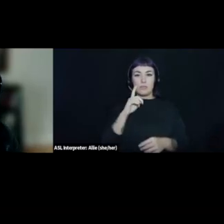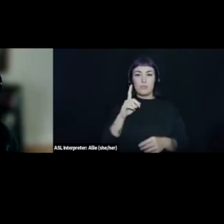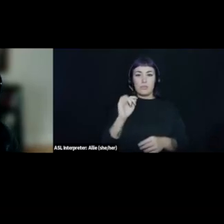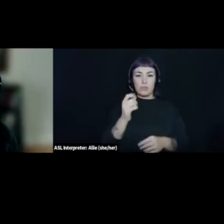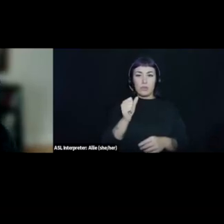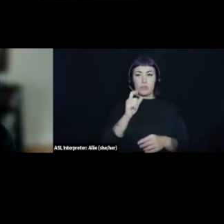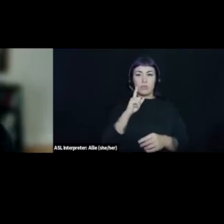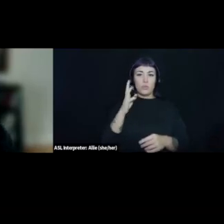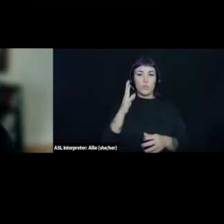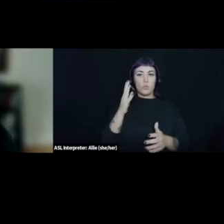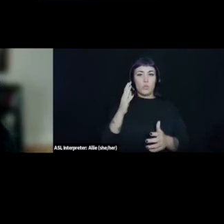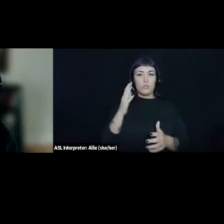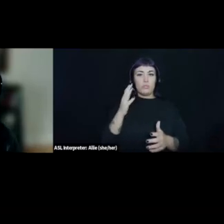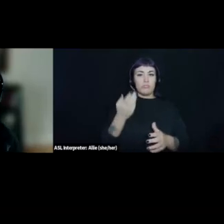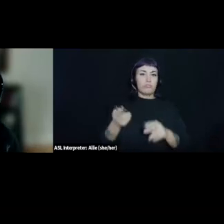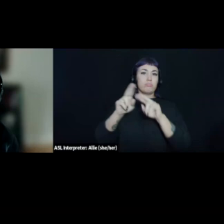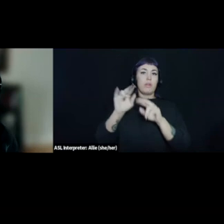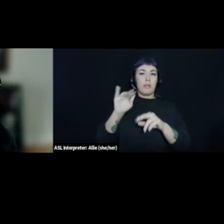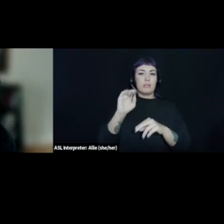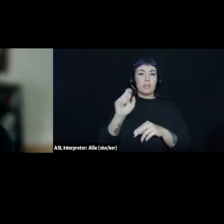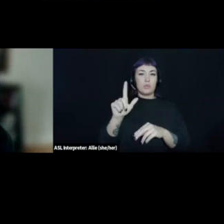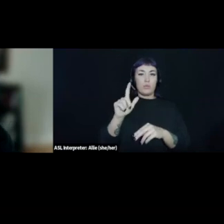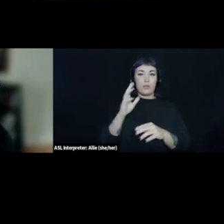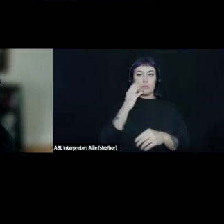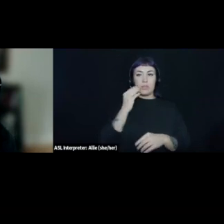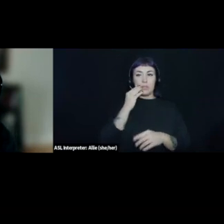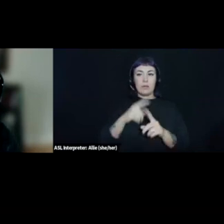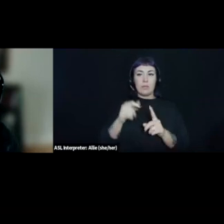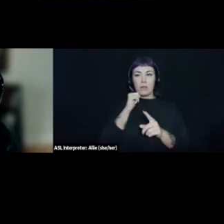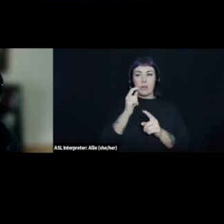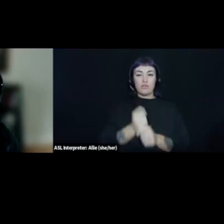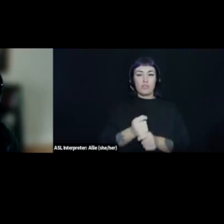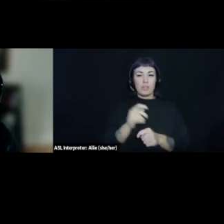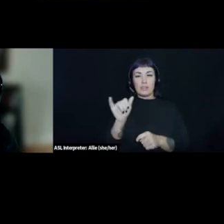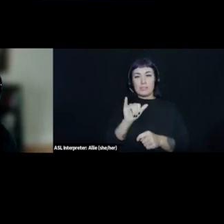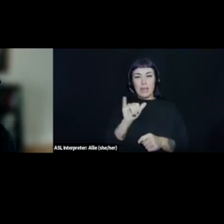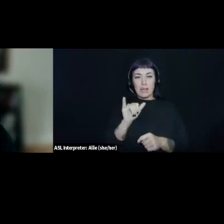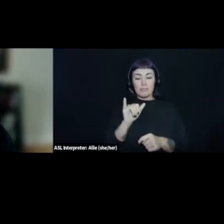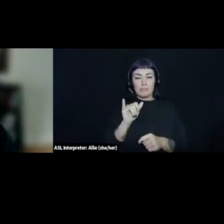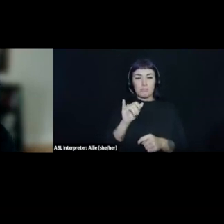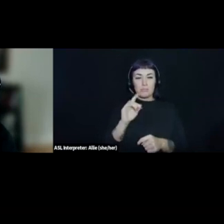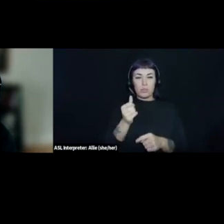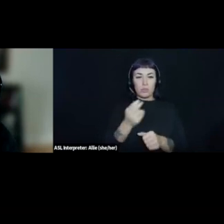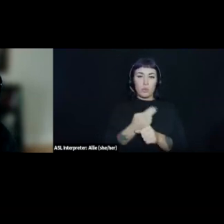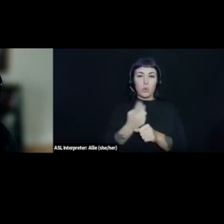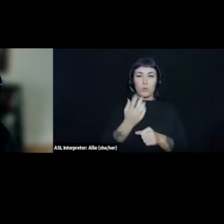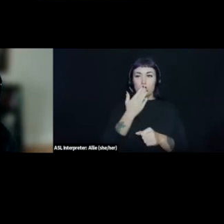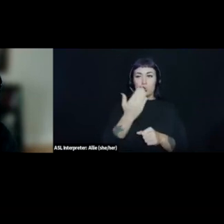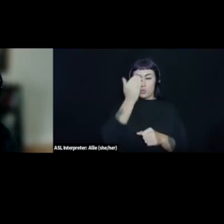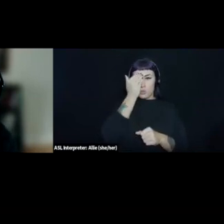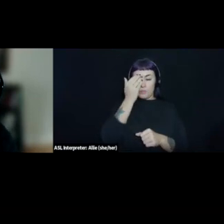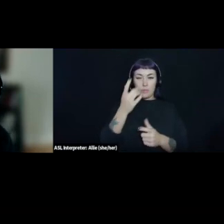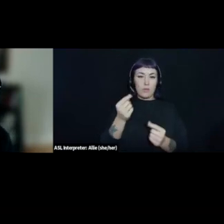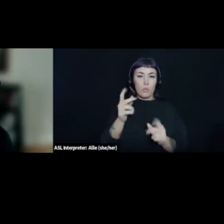to heighten the sexual experience, but might not traditionally be the same drugs that we use. So it's always good to know